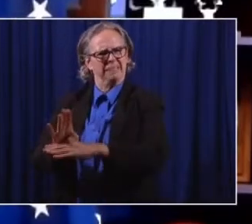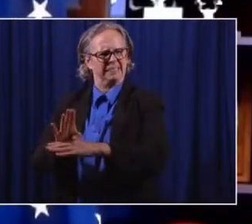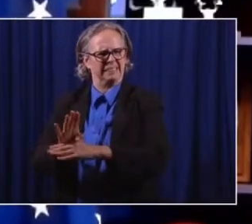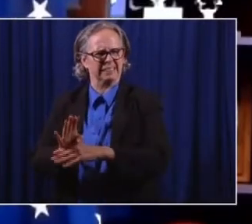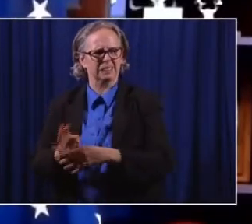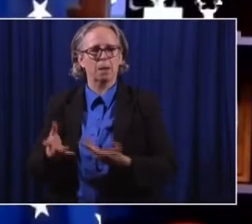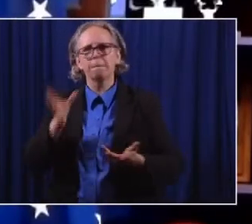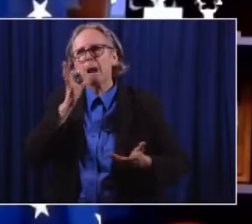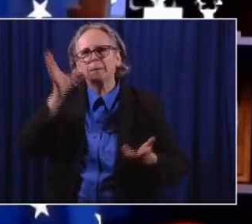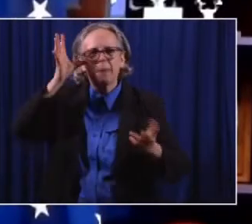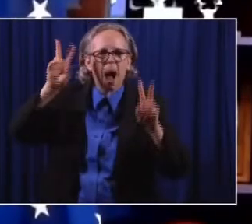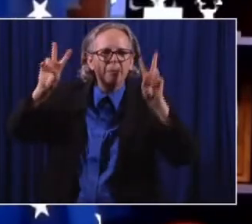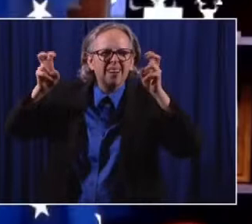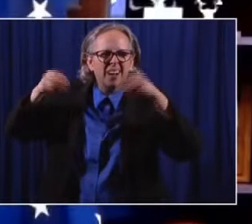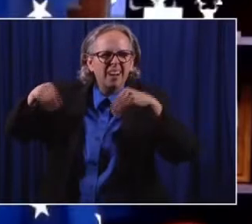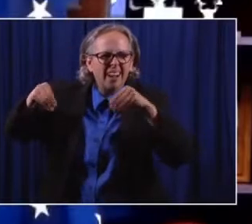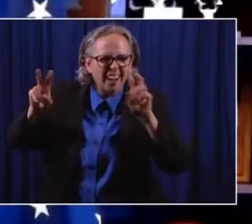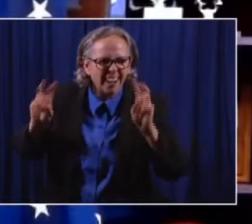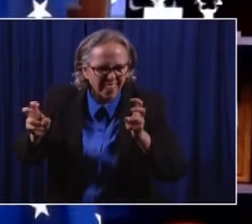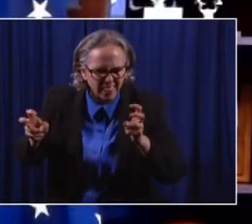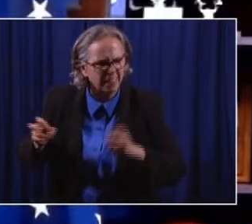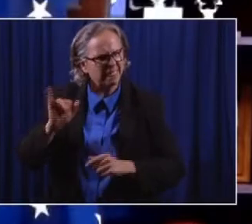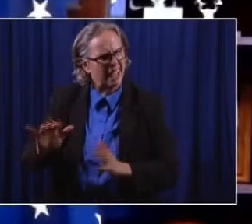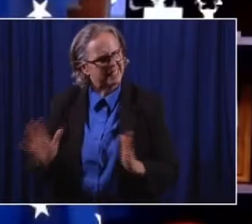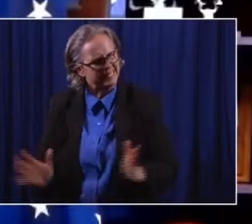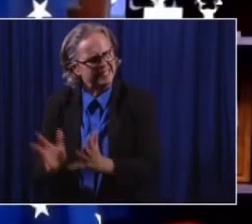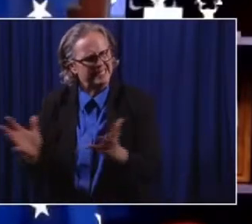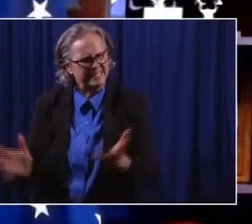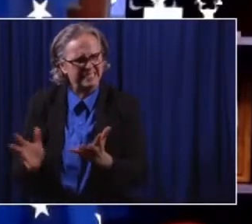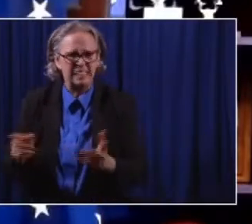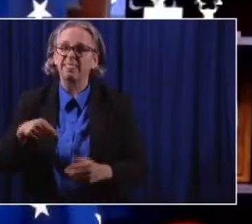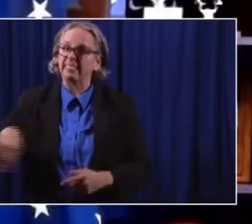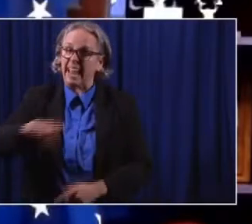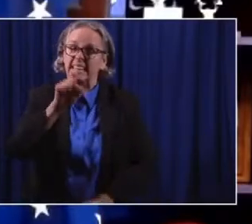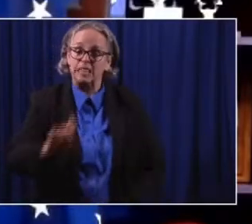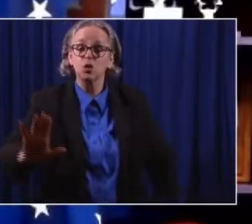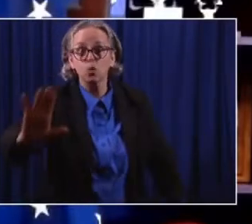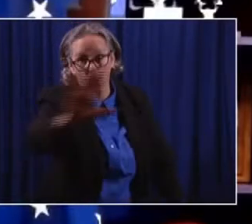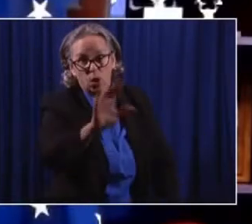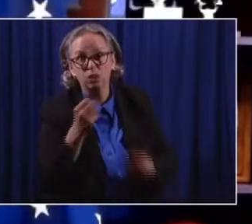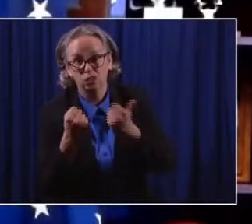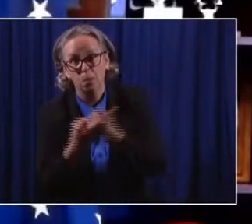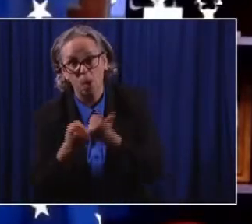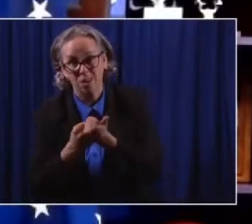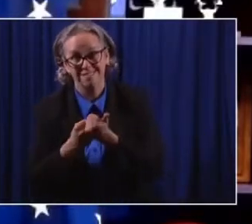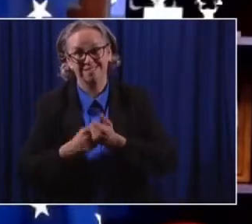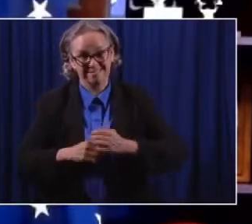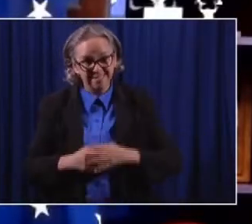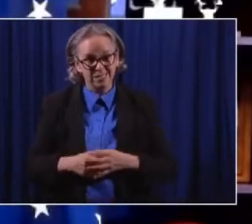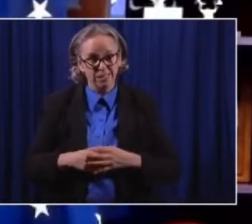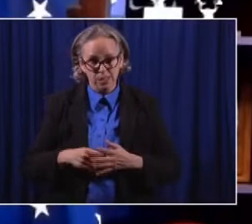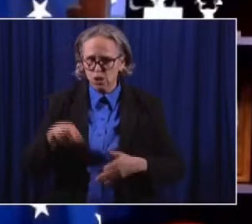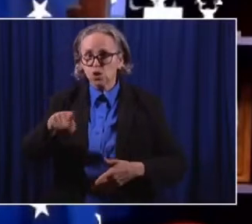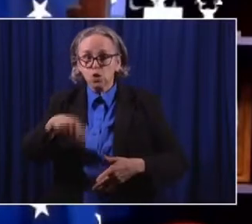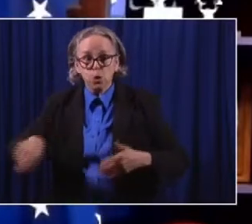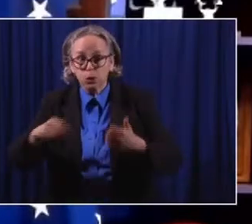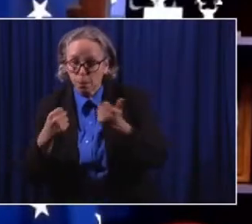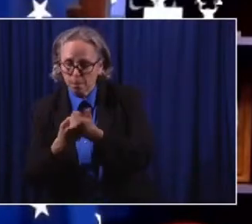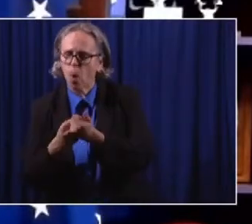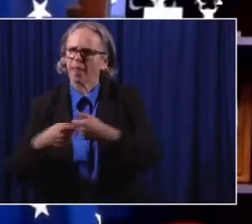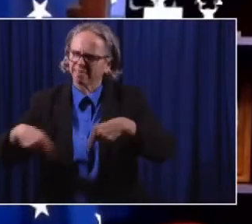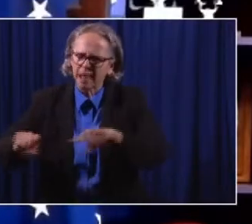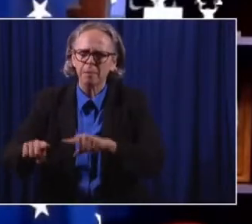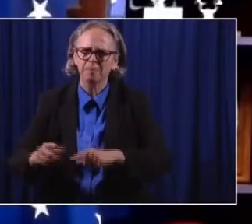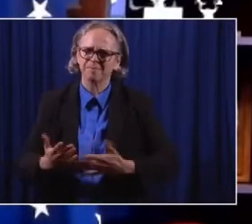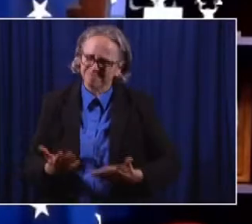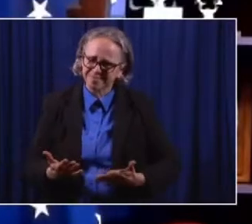family-owned stores. They need your help, and we're doing all we can to support them. And I guess I'll conclude by